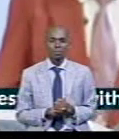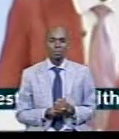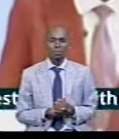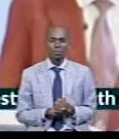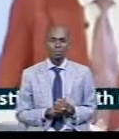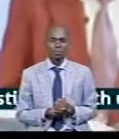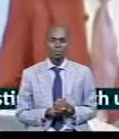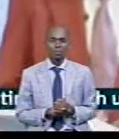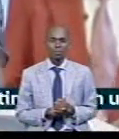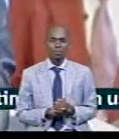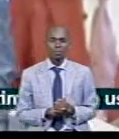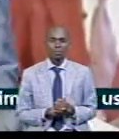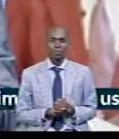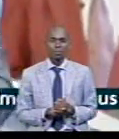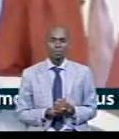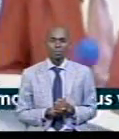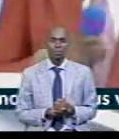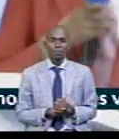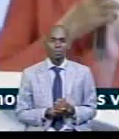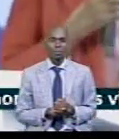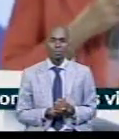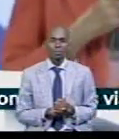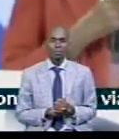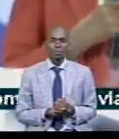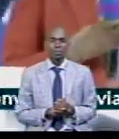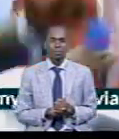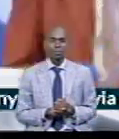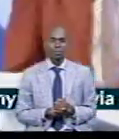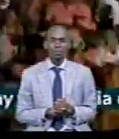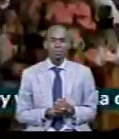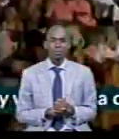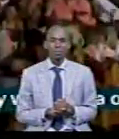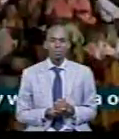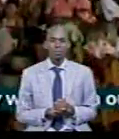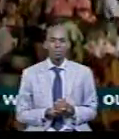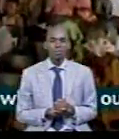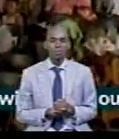know. I wish you would say, I'm going to go for Asaria. Amen.